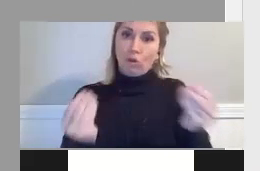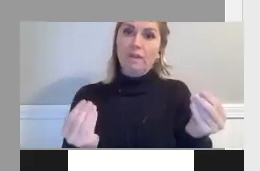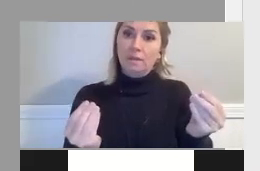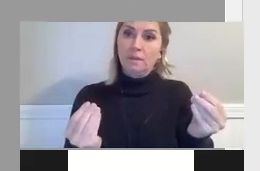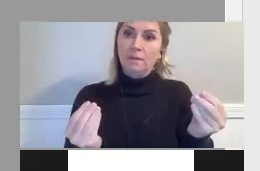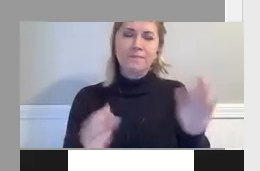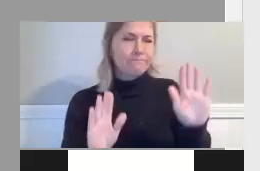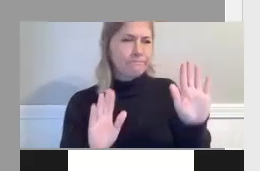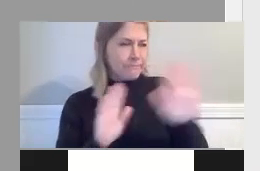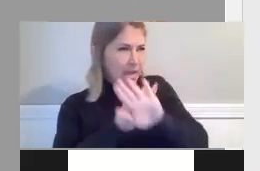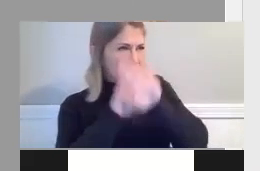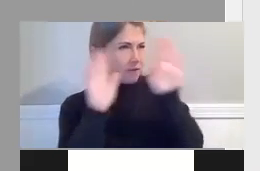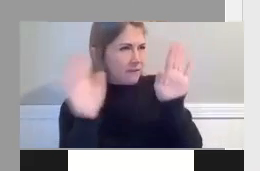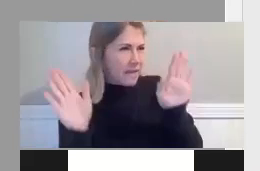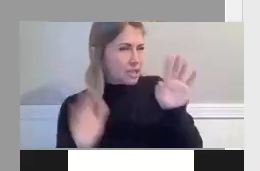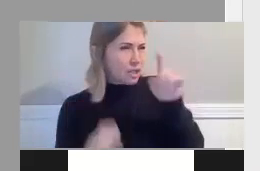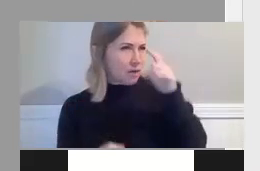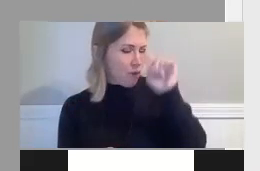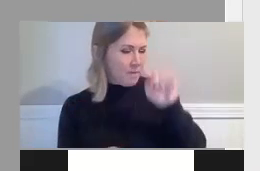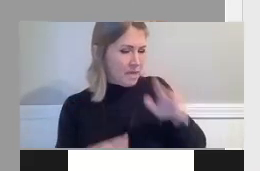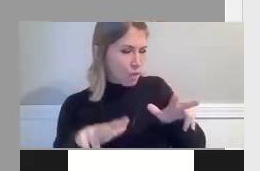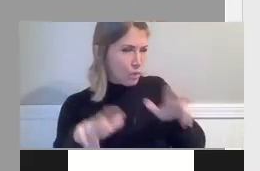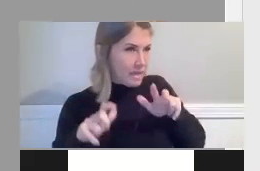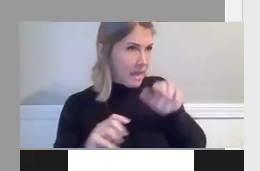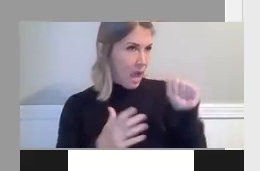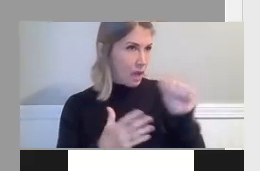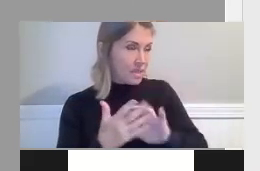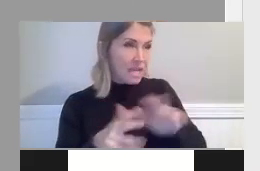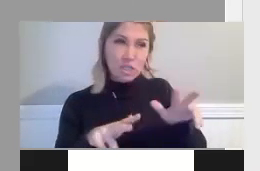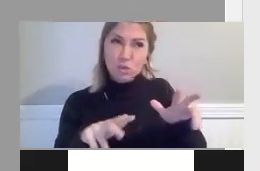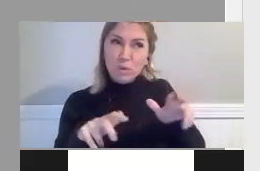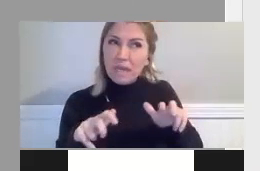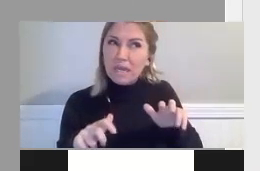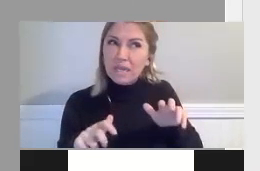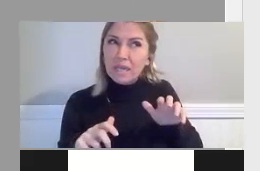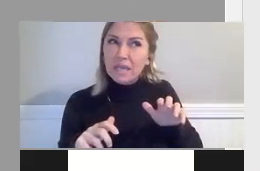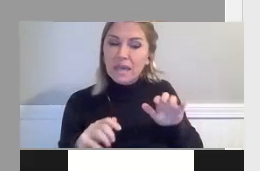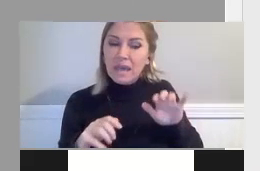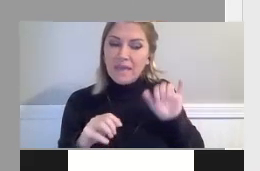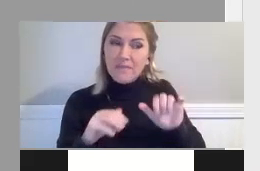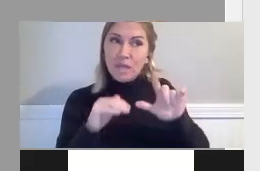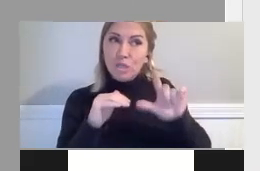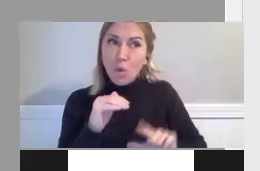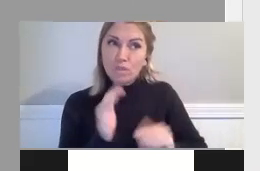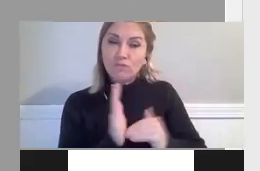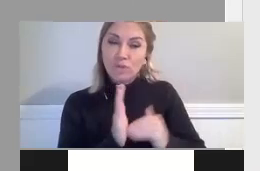them. Clarification on that. It being a greedy algorithm, it's greedy such that the lowest